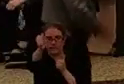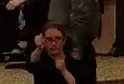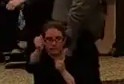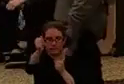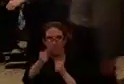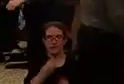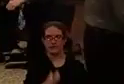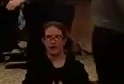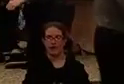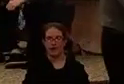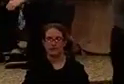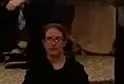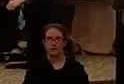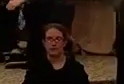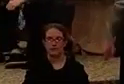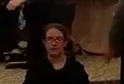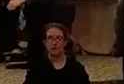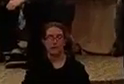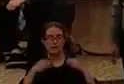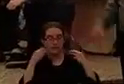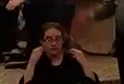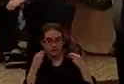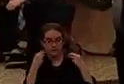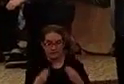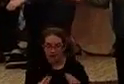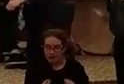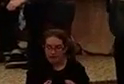was hungry, and he was tired,